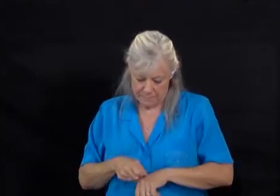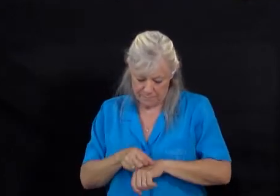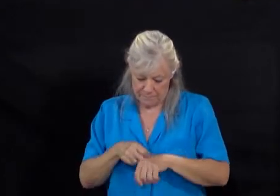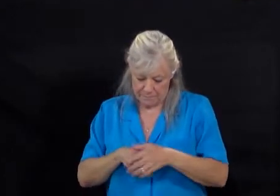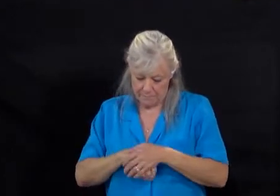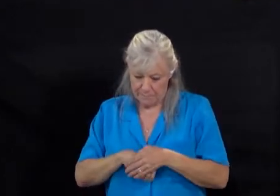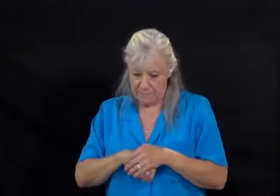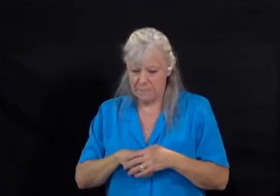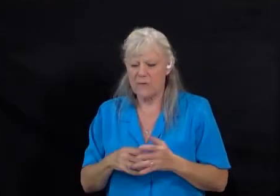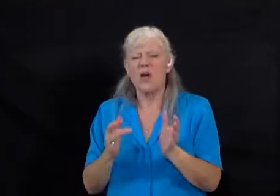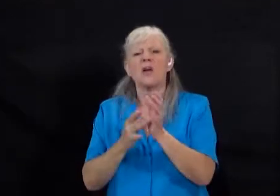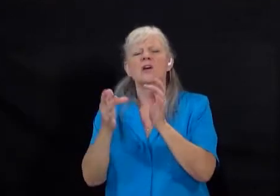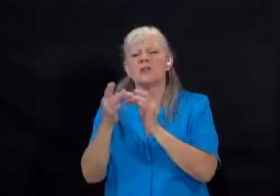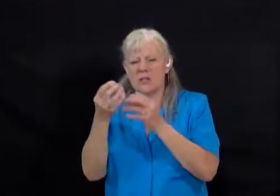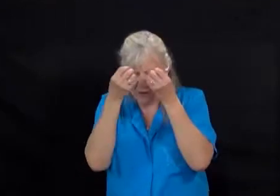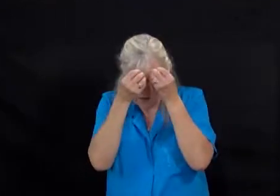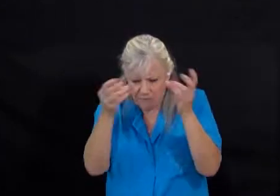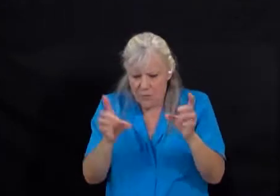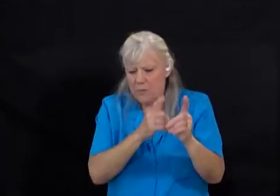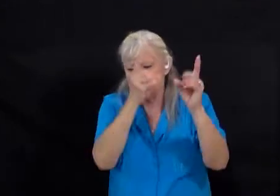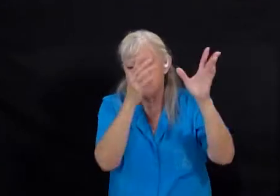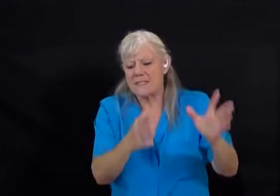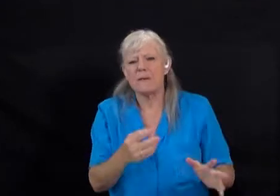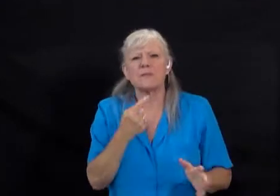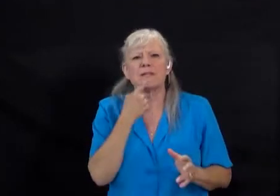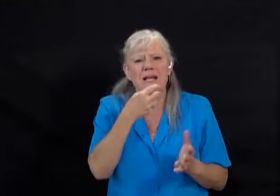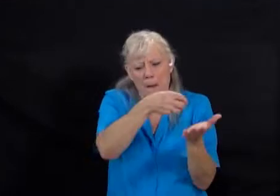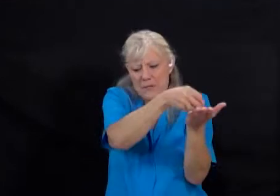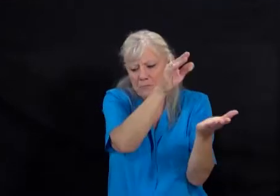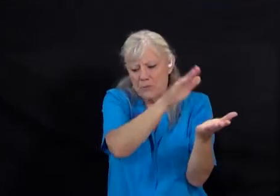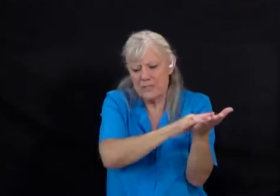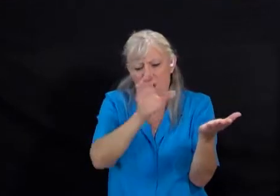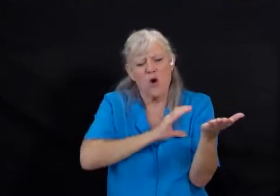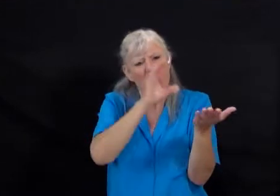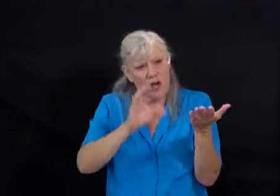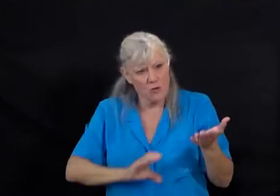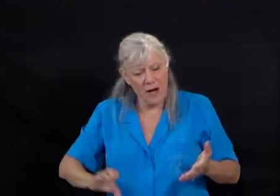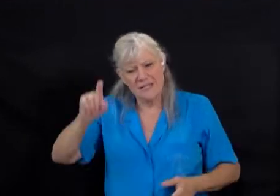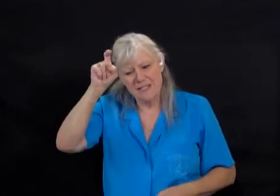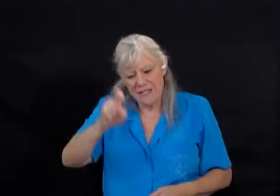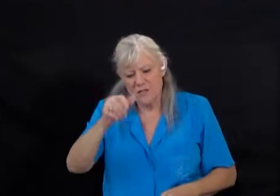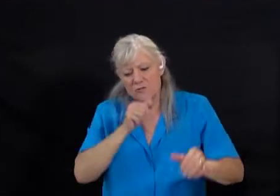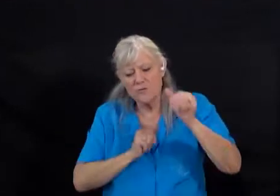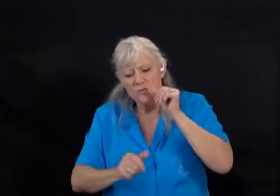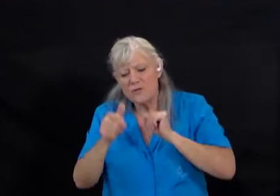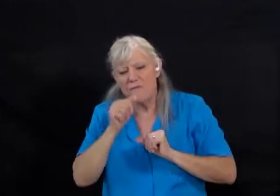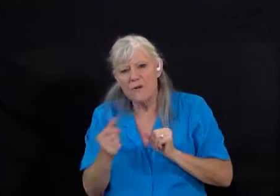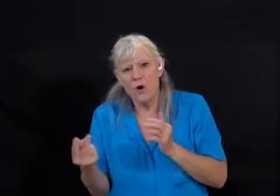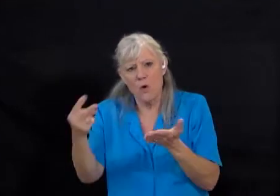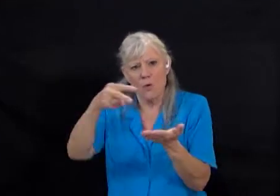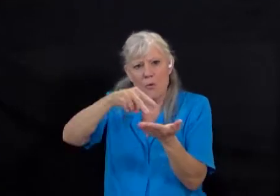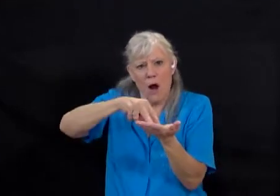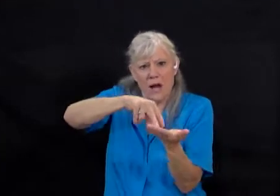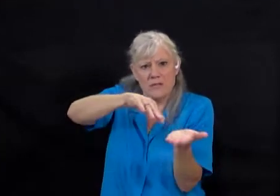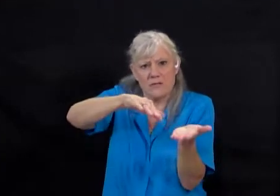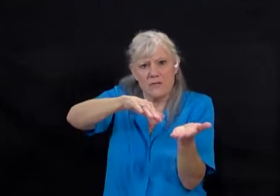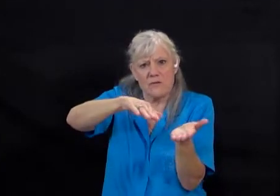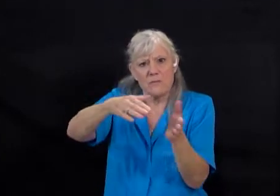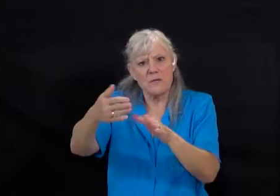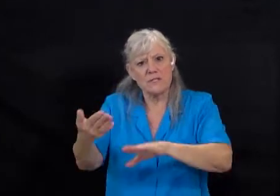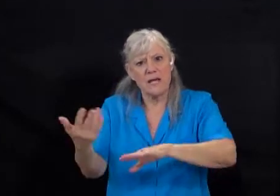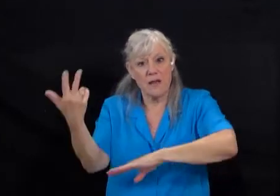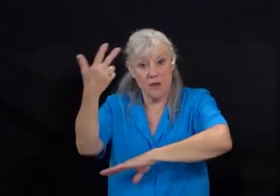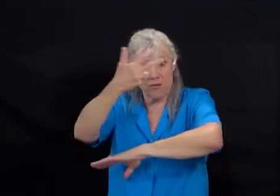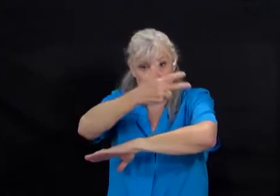Jesus said to his disciples, "Thus it is written that the Christ would suffer and rise from the dead on the third day, and